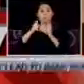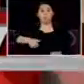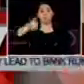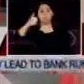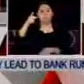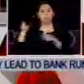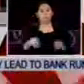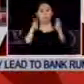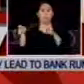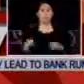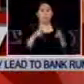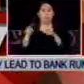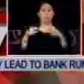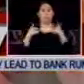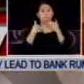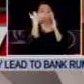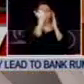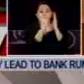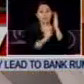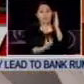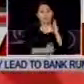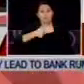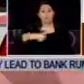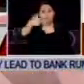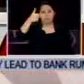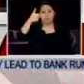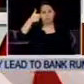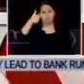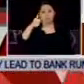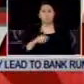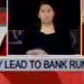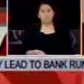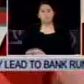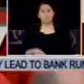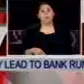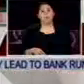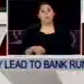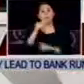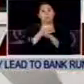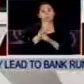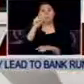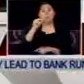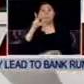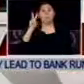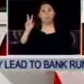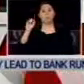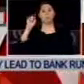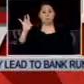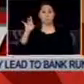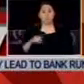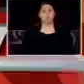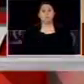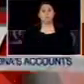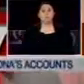as listed in the official list of winners as of March 13, 2008. B. Monthly bank statements from the time